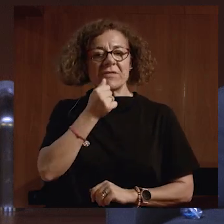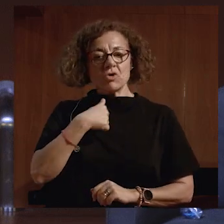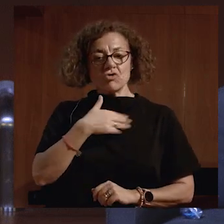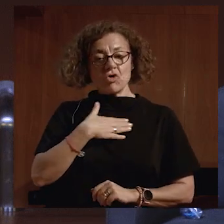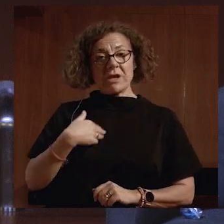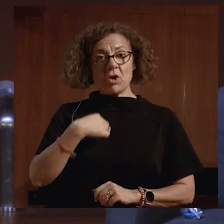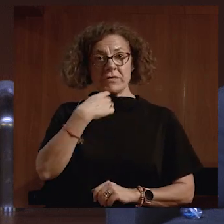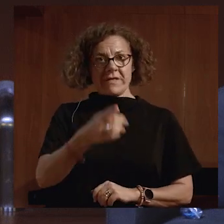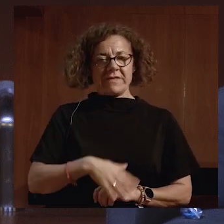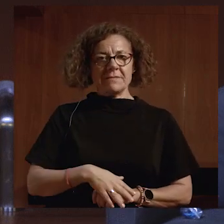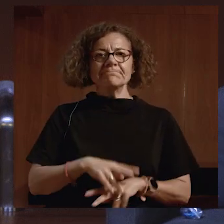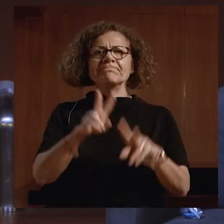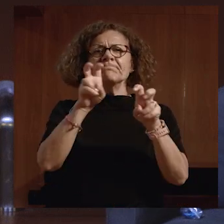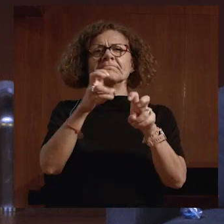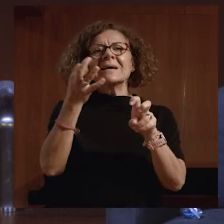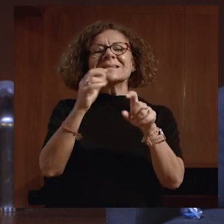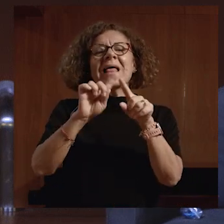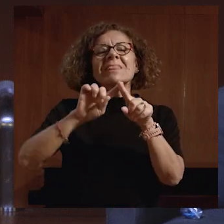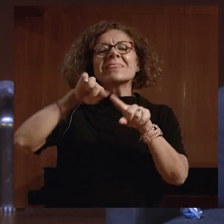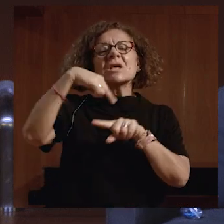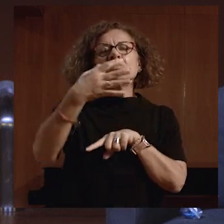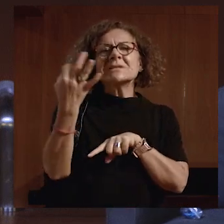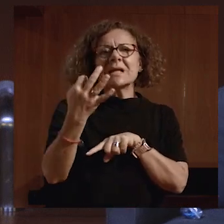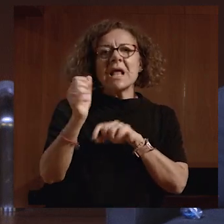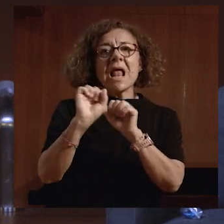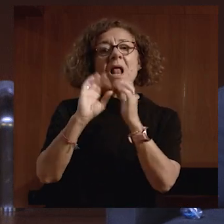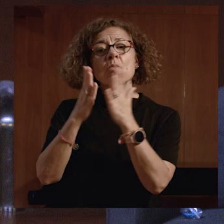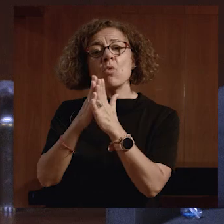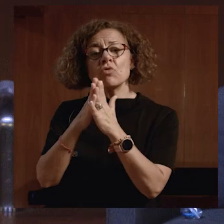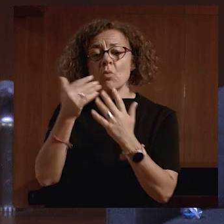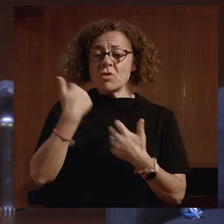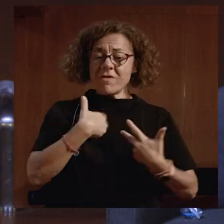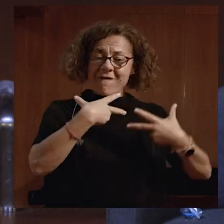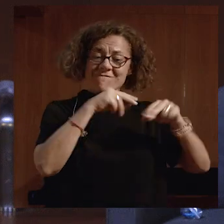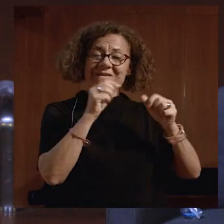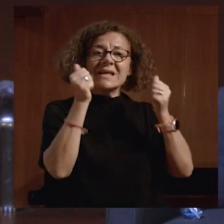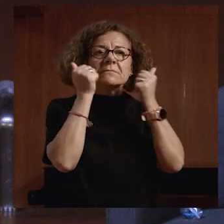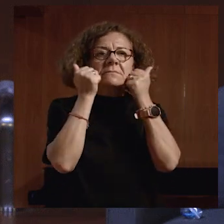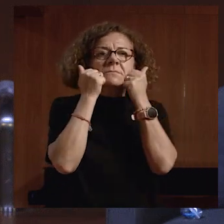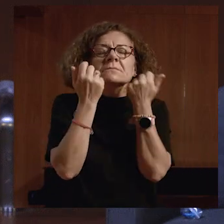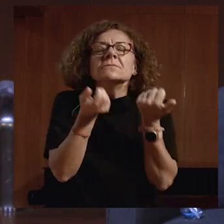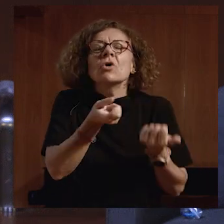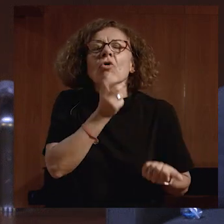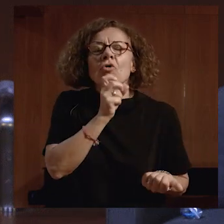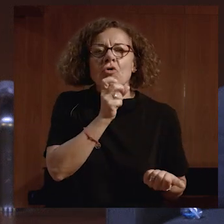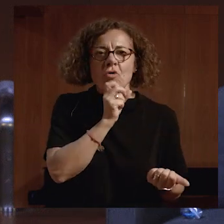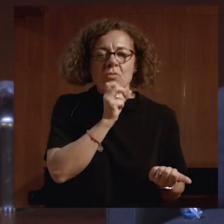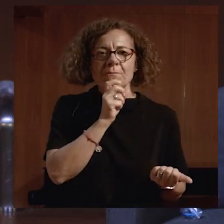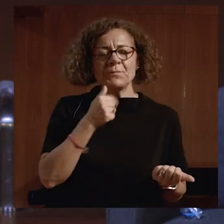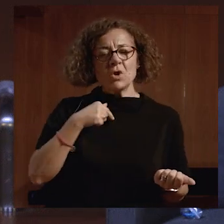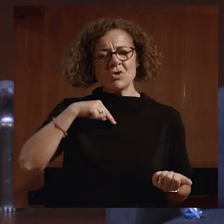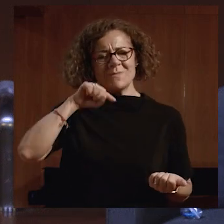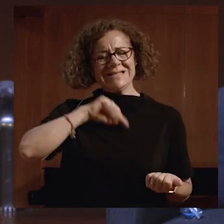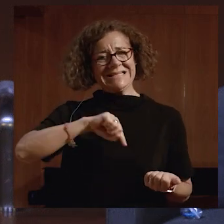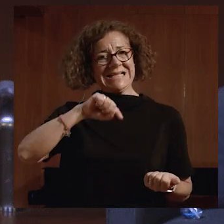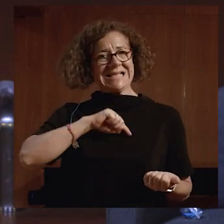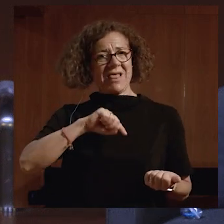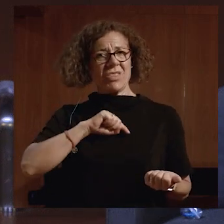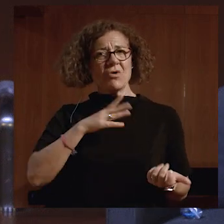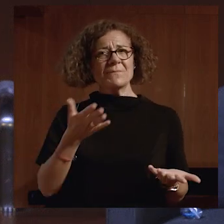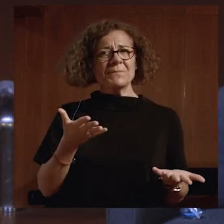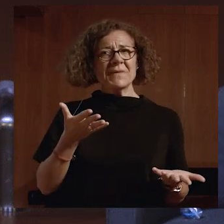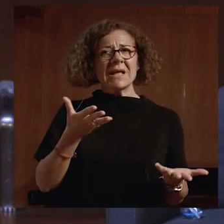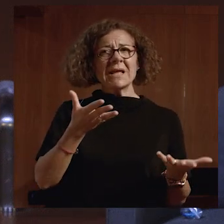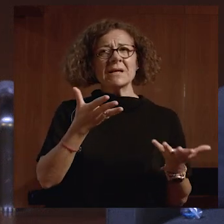like after studying? I have a feeling many of you students here are possibly wanting